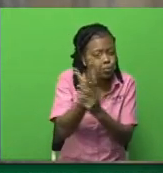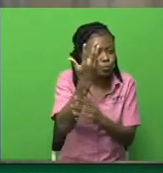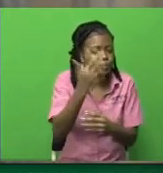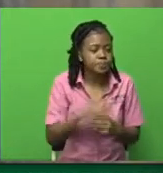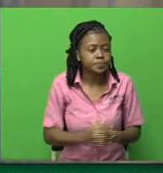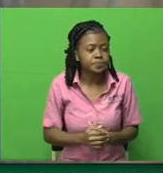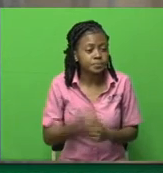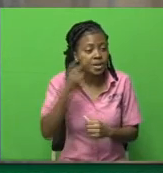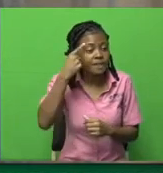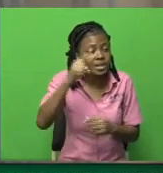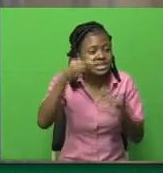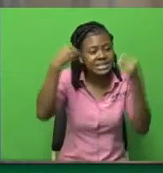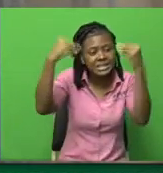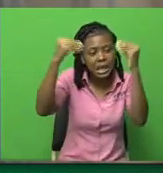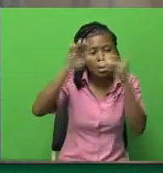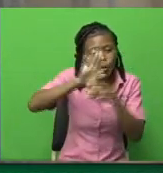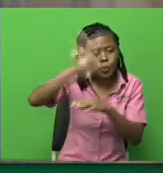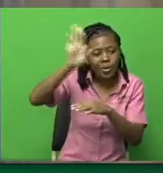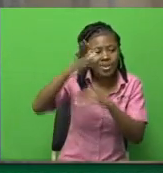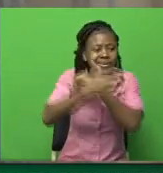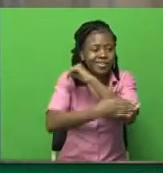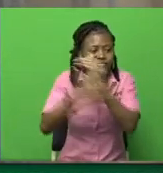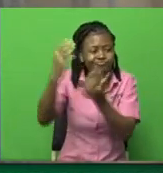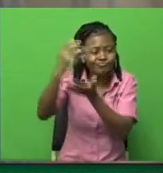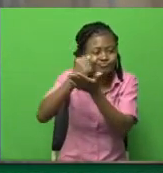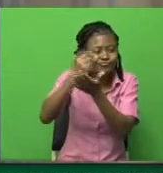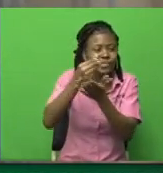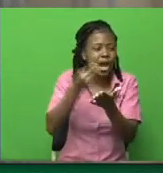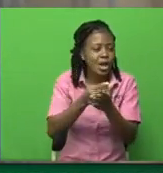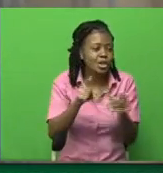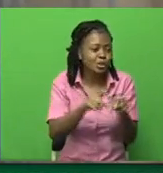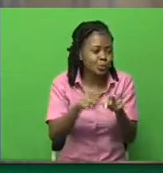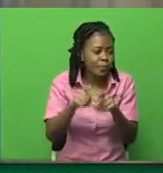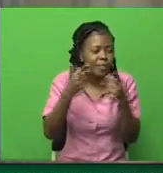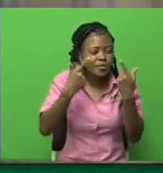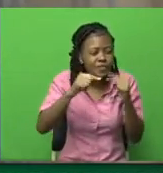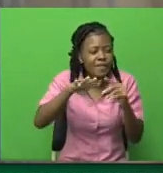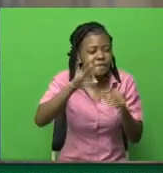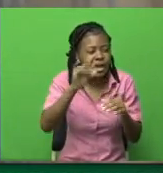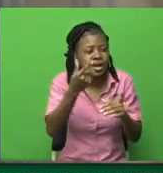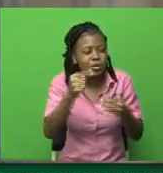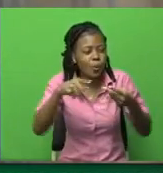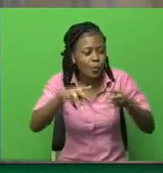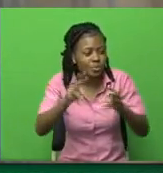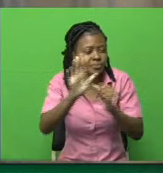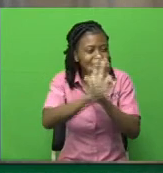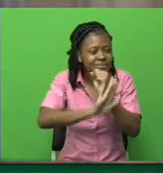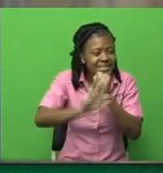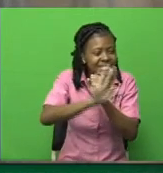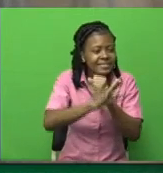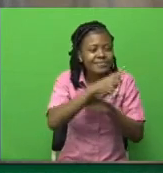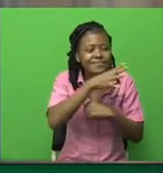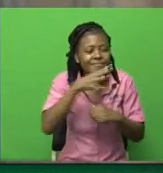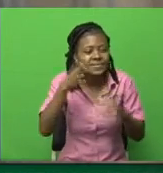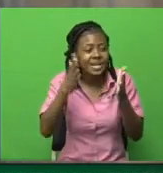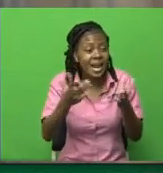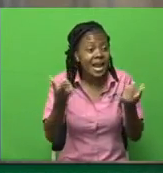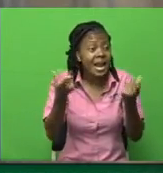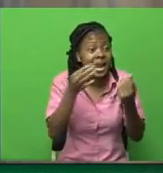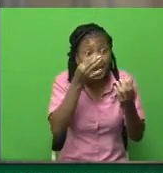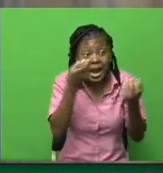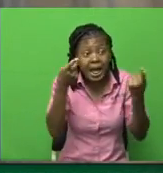protection system to protect Farmers from losses incurred through flooding drought pests and disease